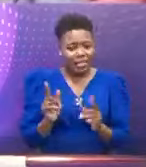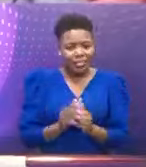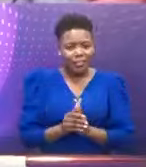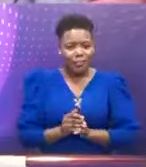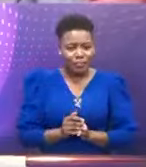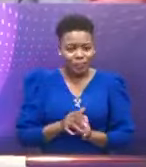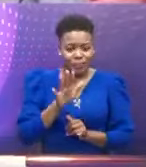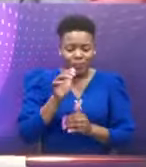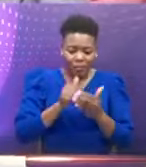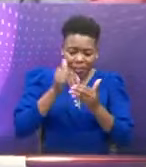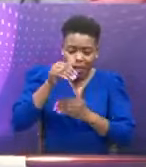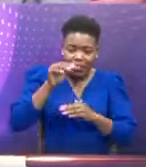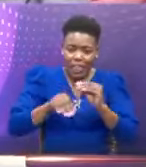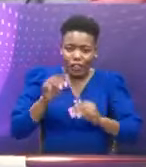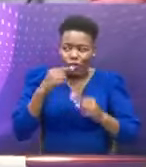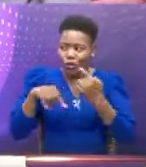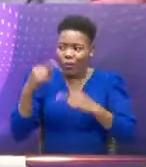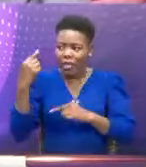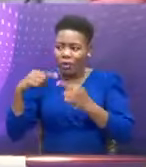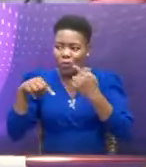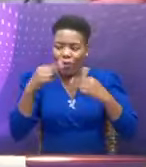away after elections, you win the election.